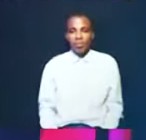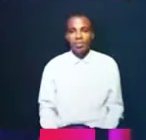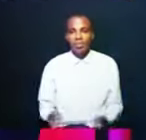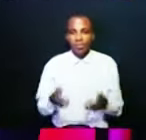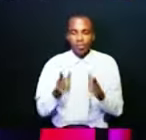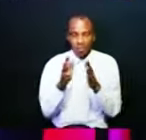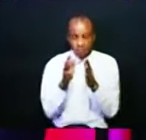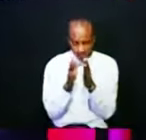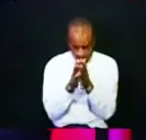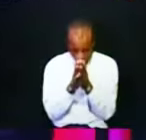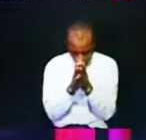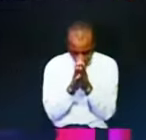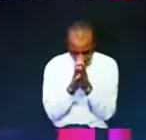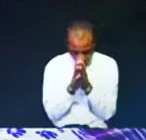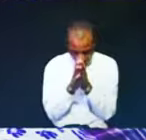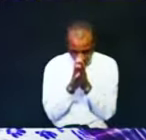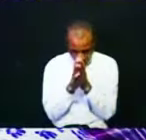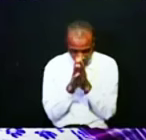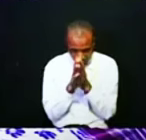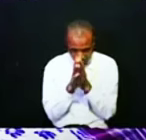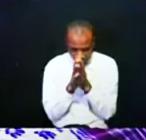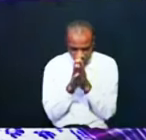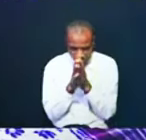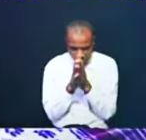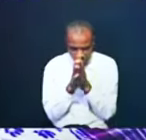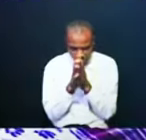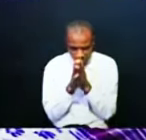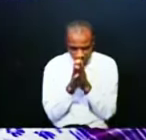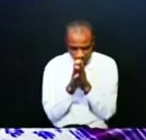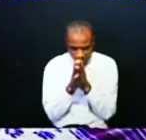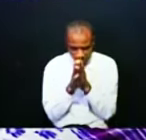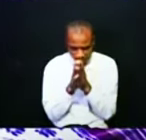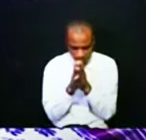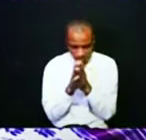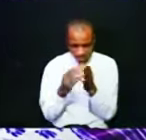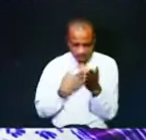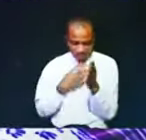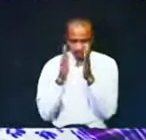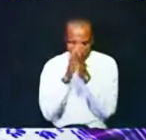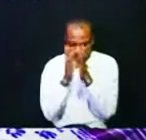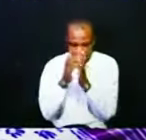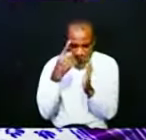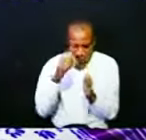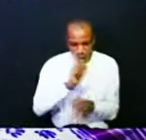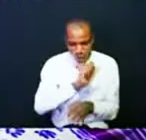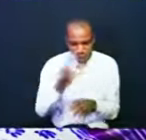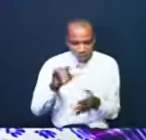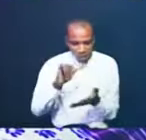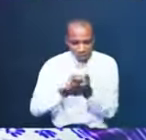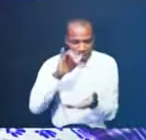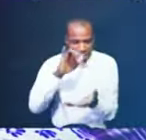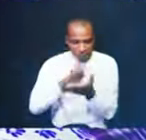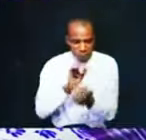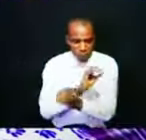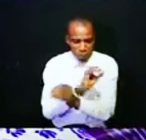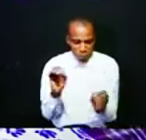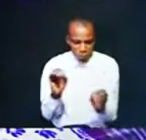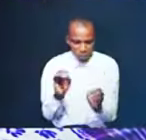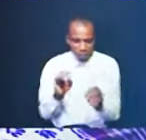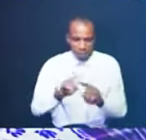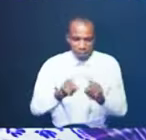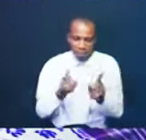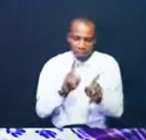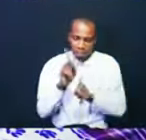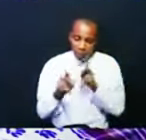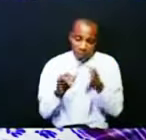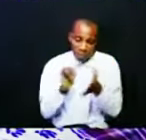bow our heads now? Mama, I want to pray for those who are not married. Say me bom pa ye ma won an Oware ye no. And they desire